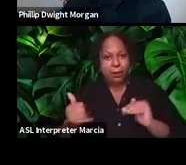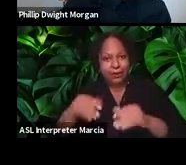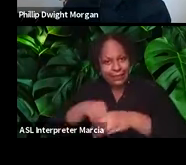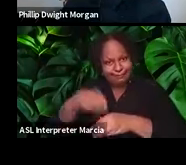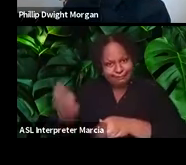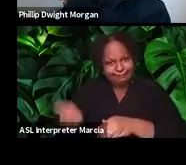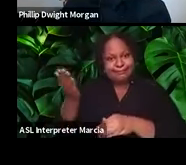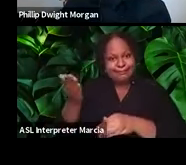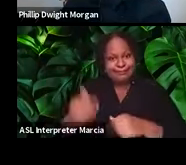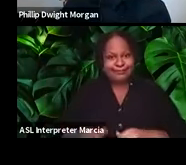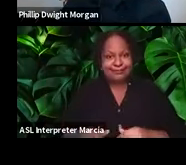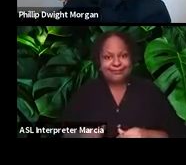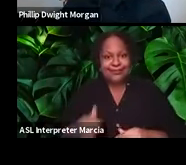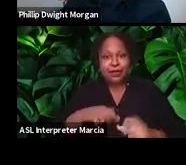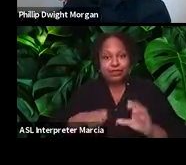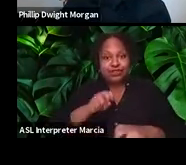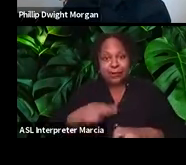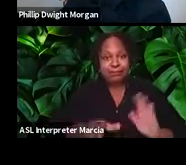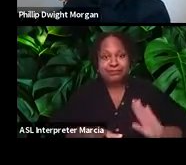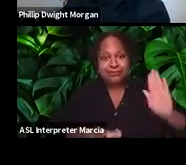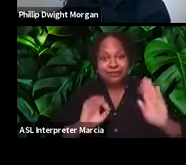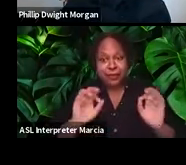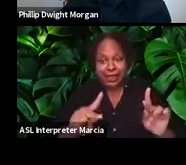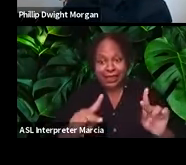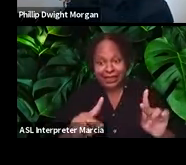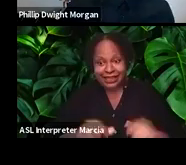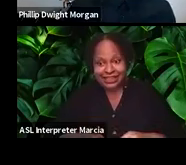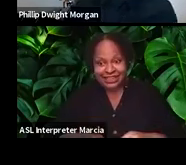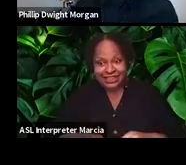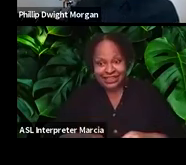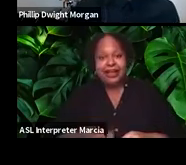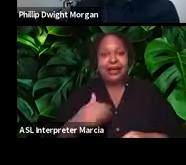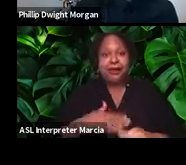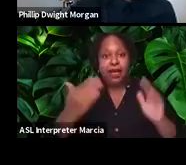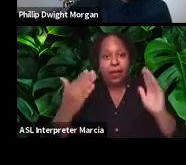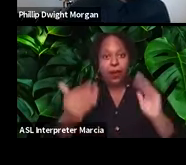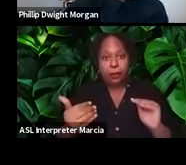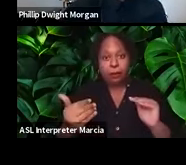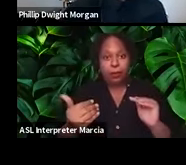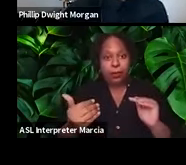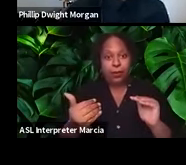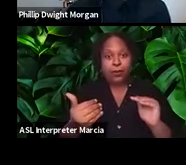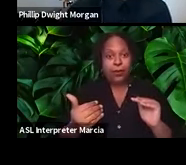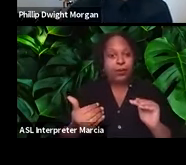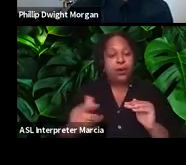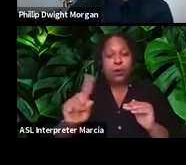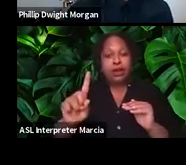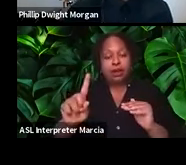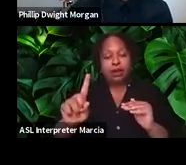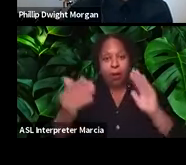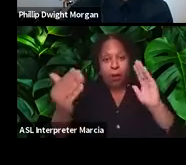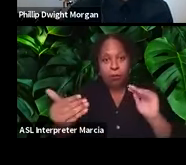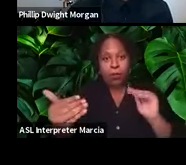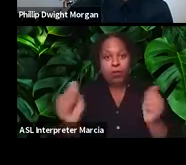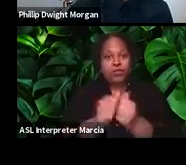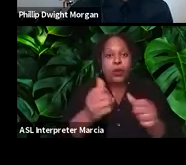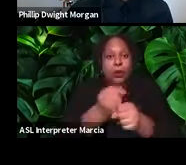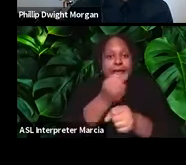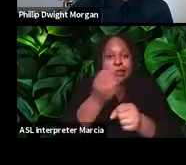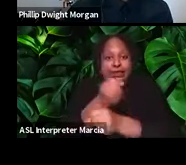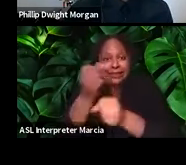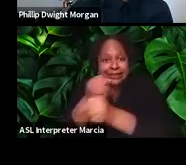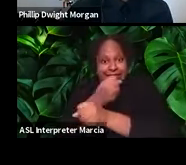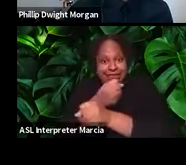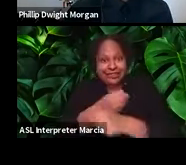I'll jump in if that's okay. And I'll say, you know, my hope lives with the wins. You know, we had about a